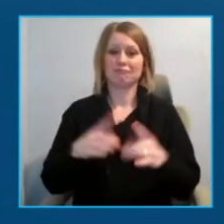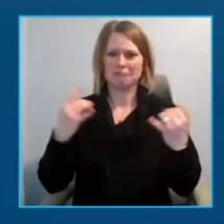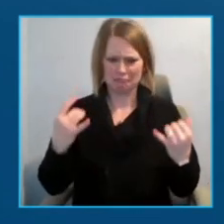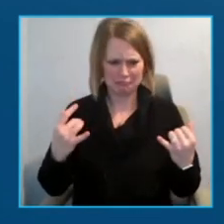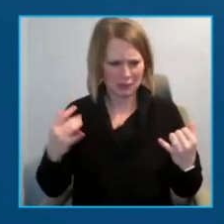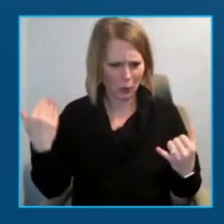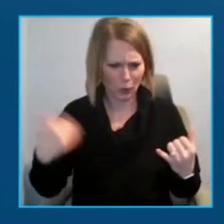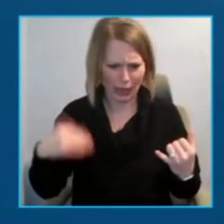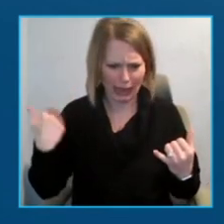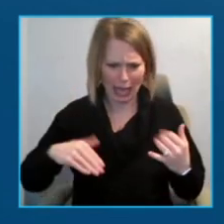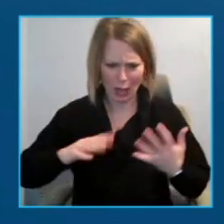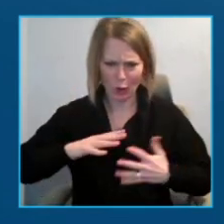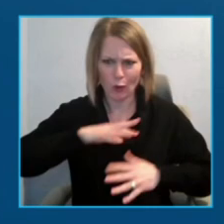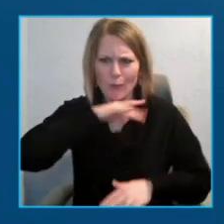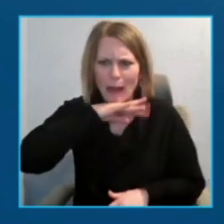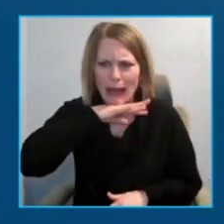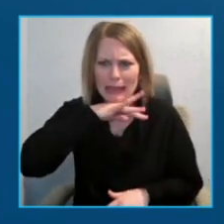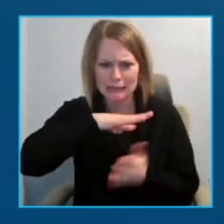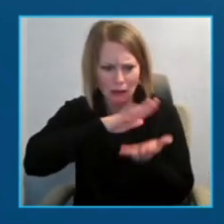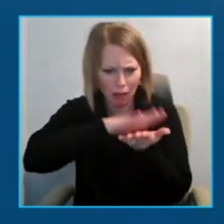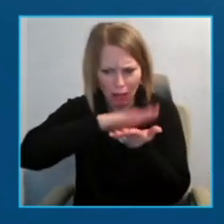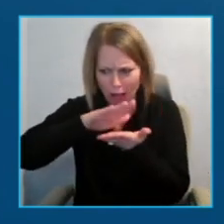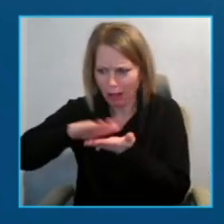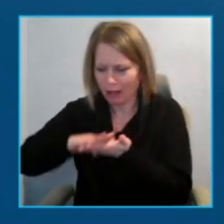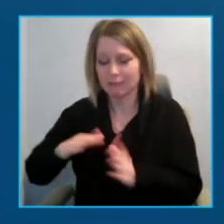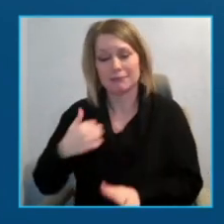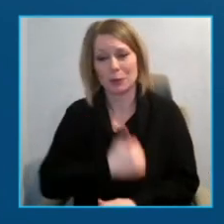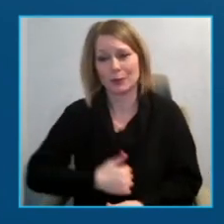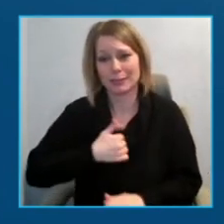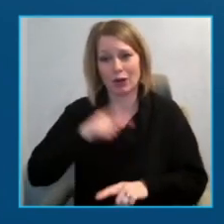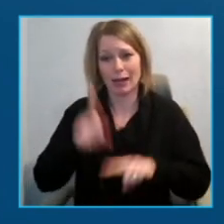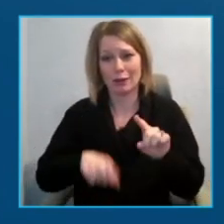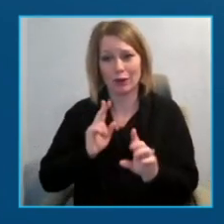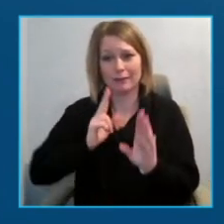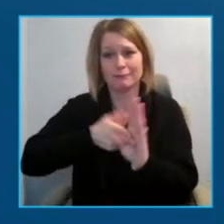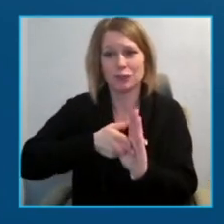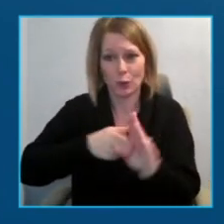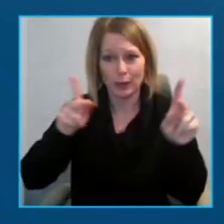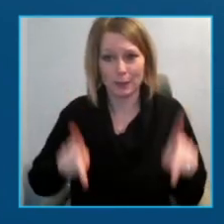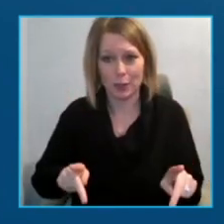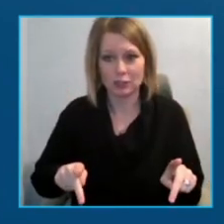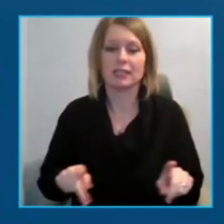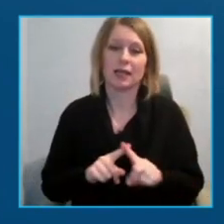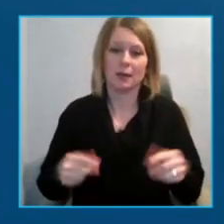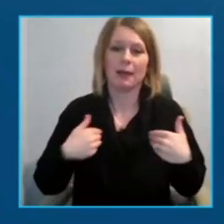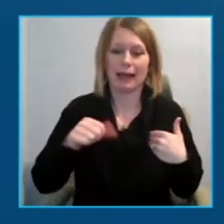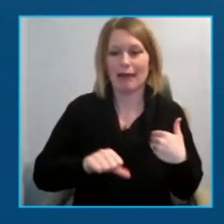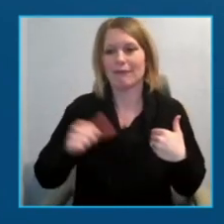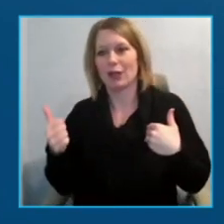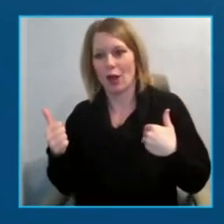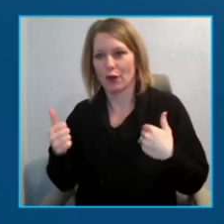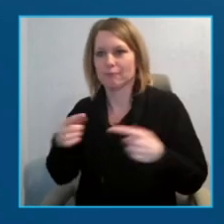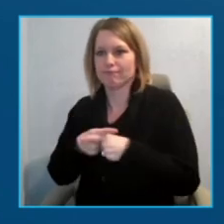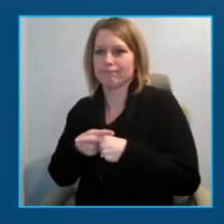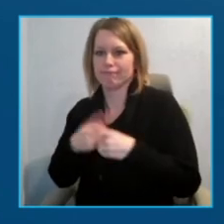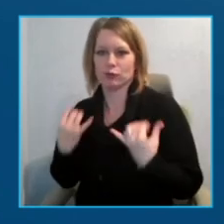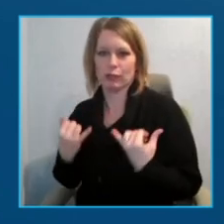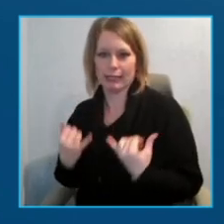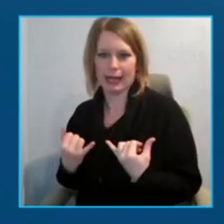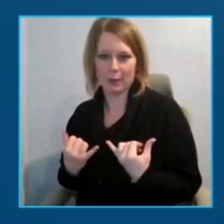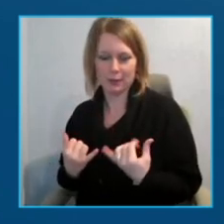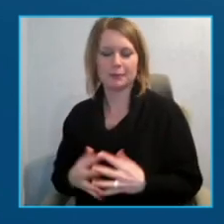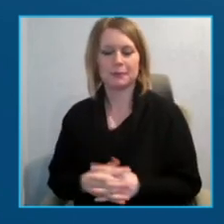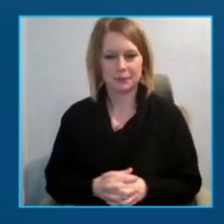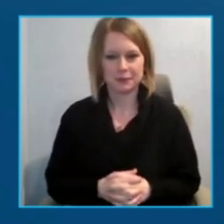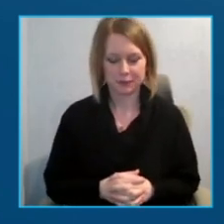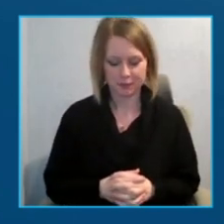so I'm sorry I couldn't join you in person, but I have another commitment right now that I am heading over to. And